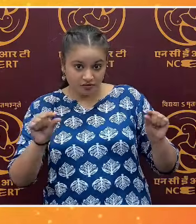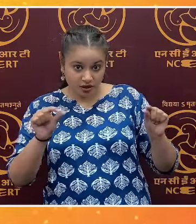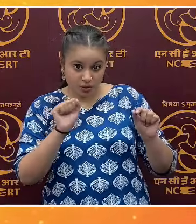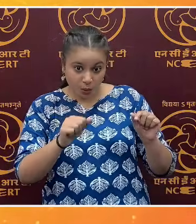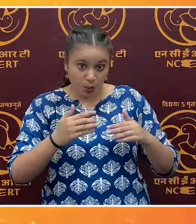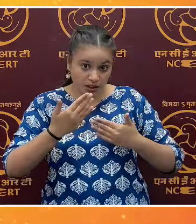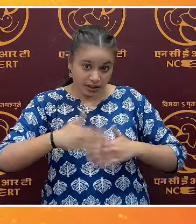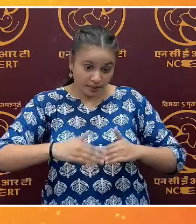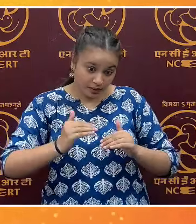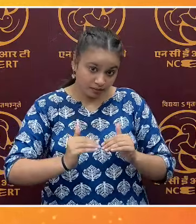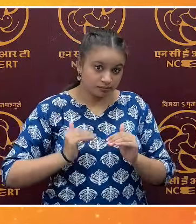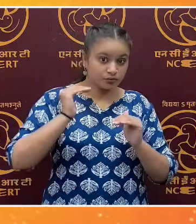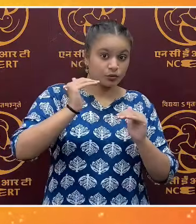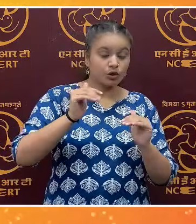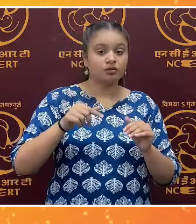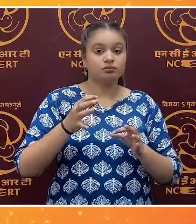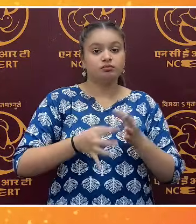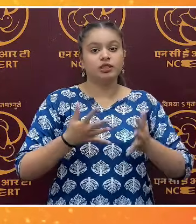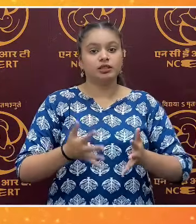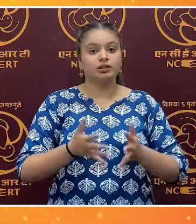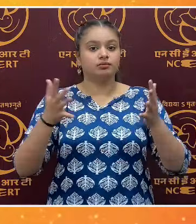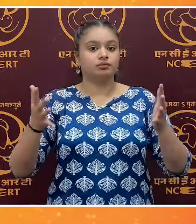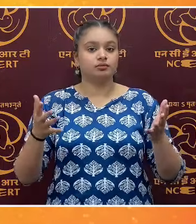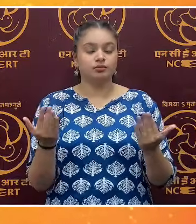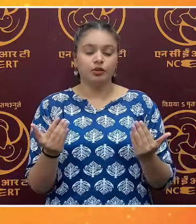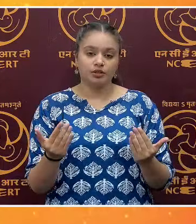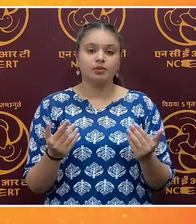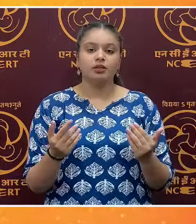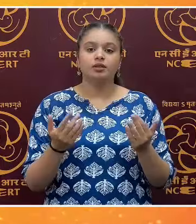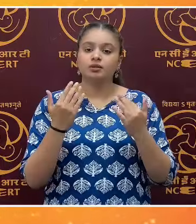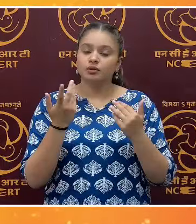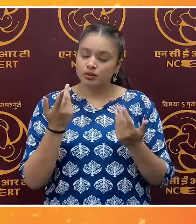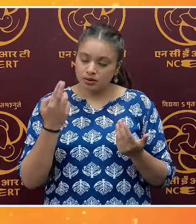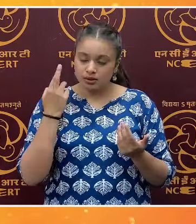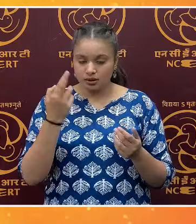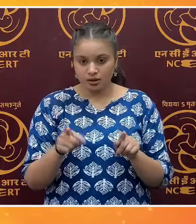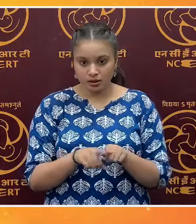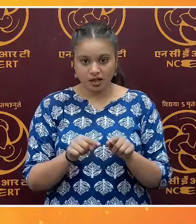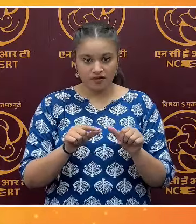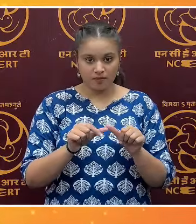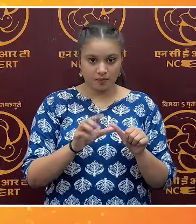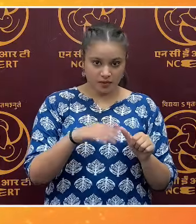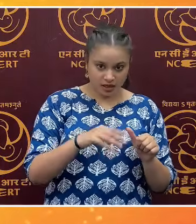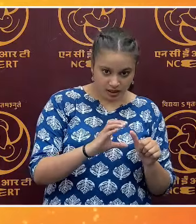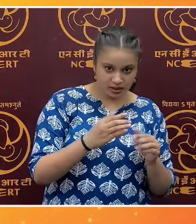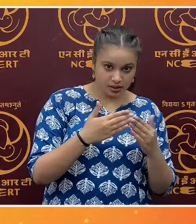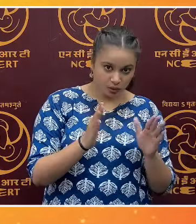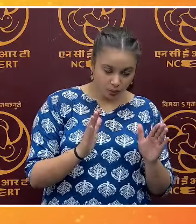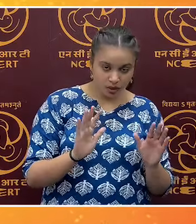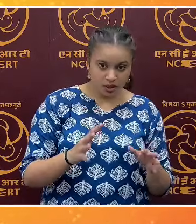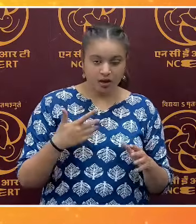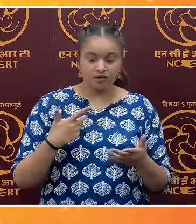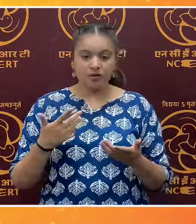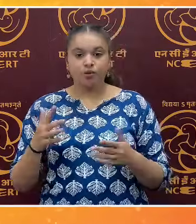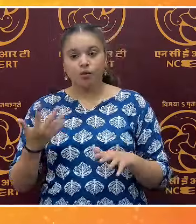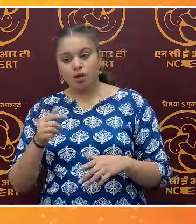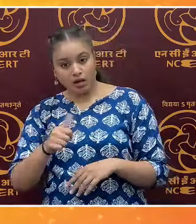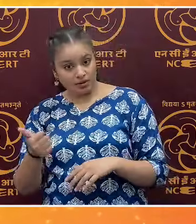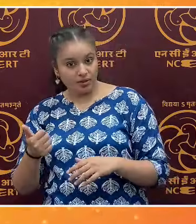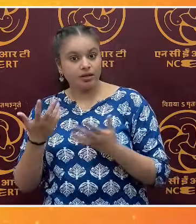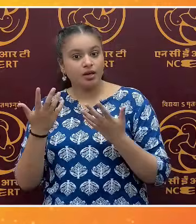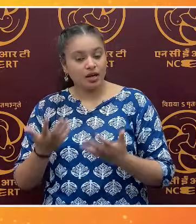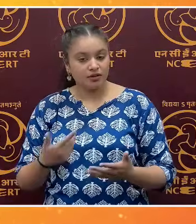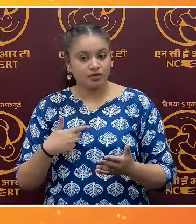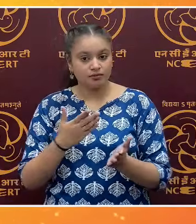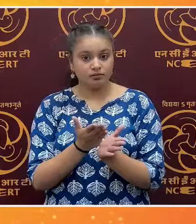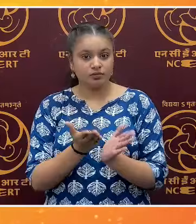limit, overheating will take place. So that's why if AC is on, geyser is on, we have to